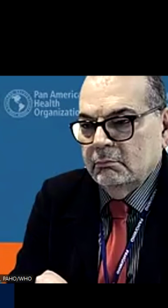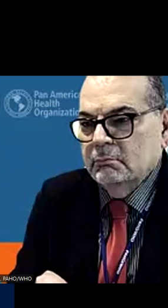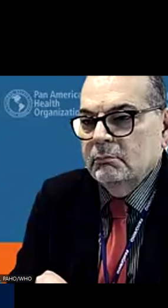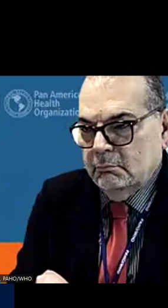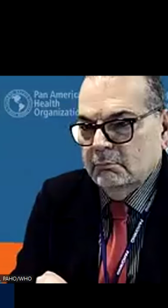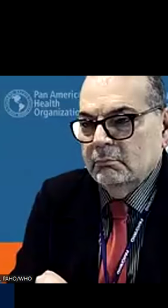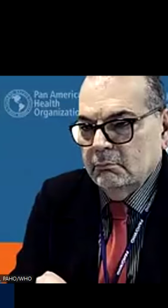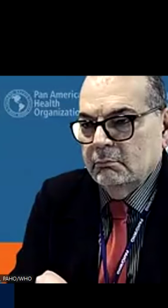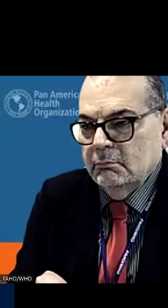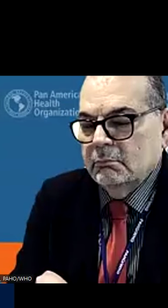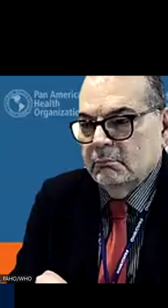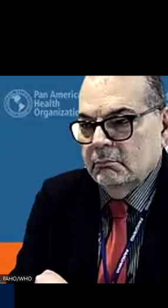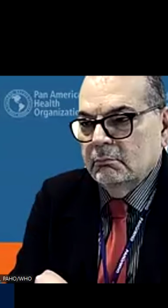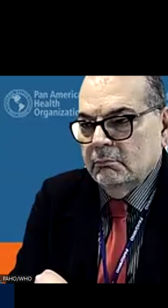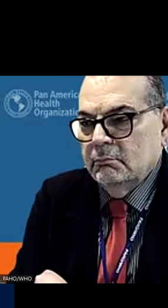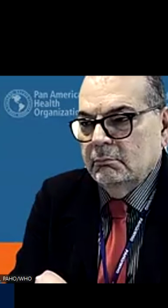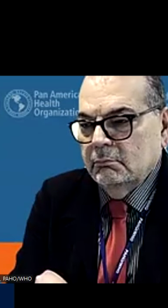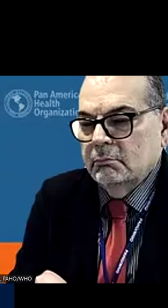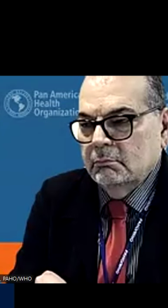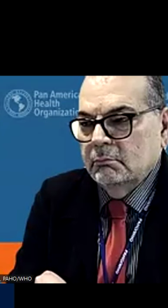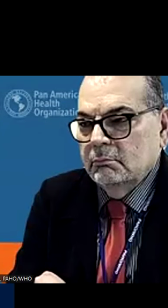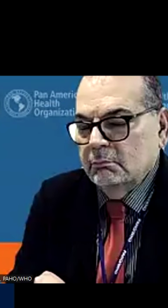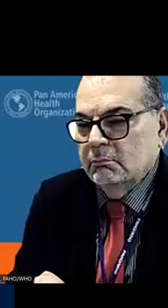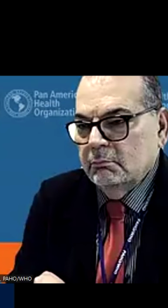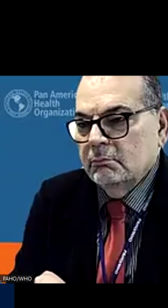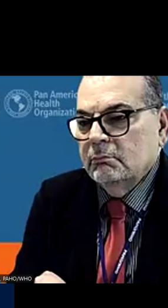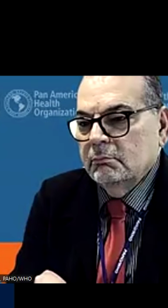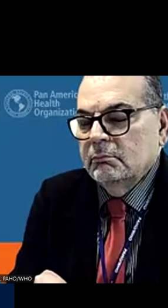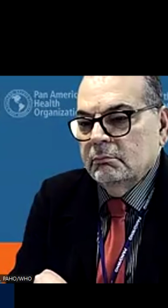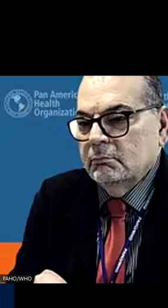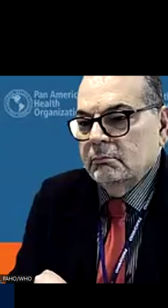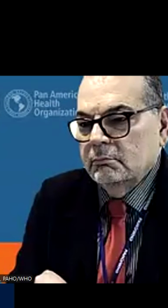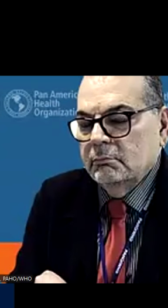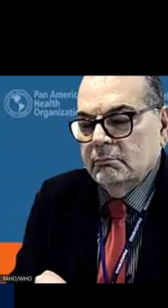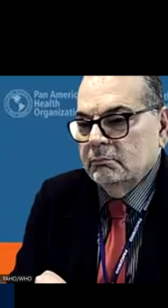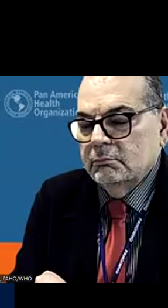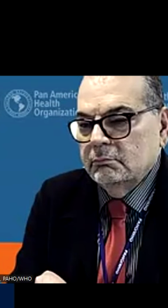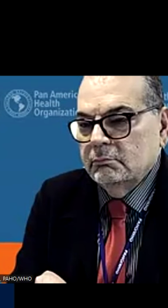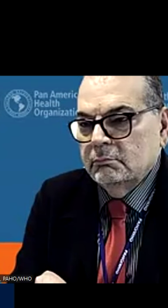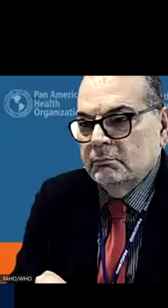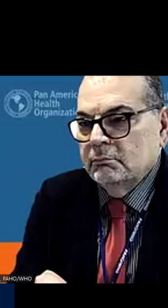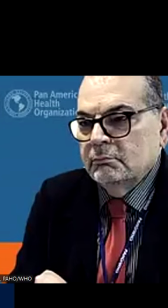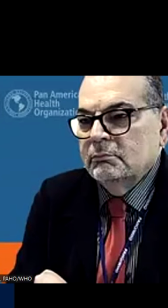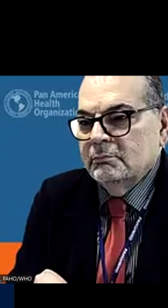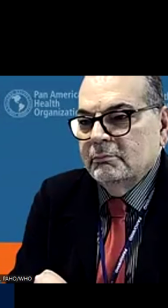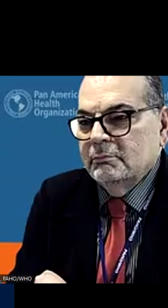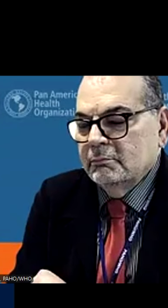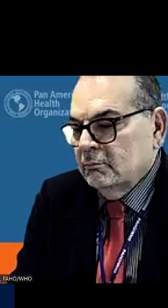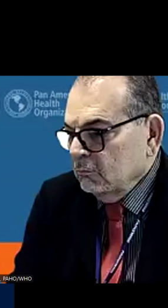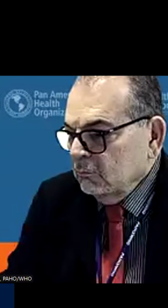expertise in preparing, responding to, and recovering from these events.